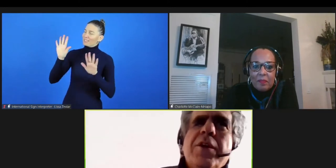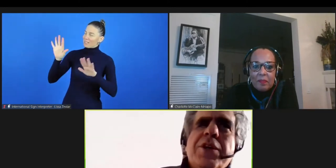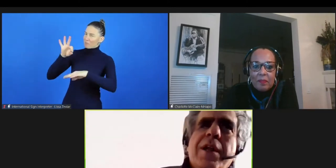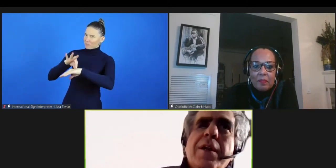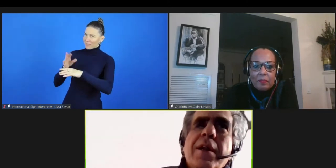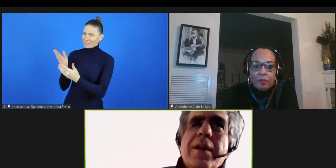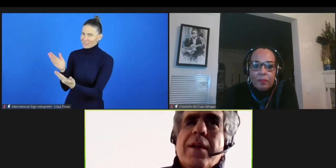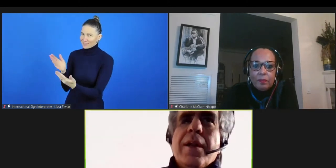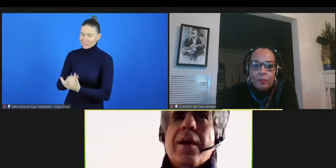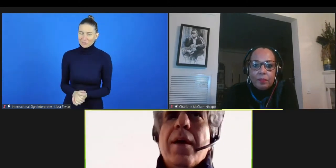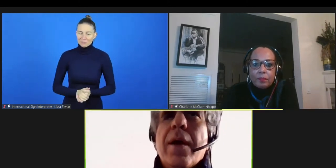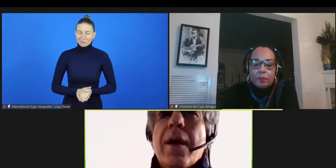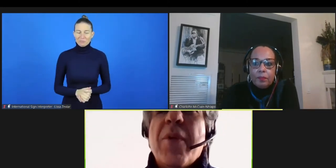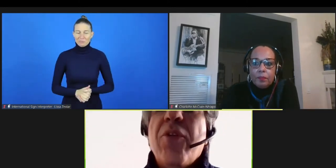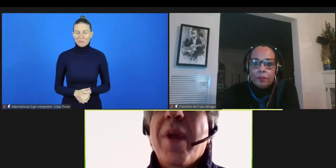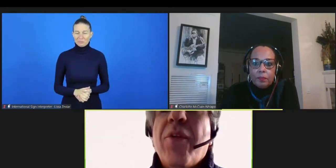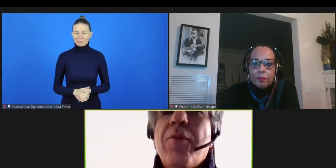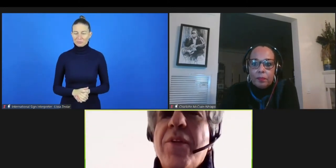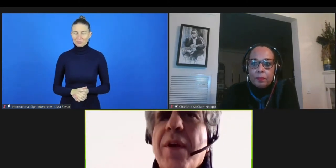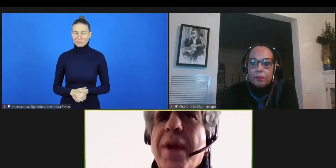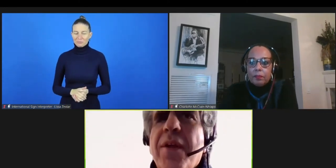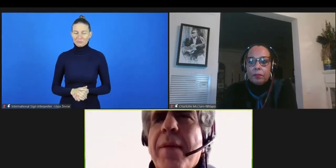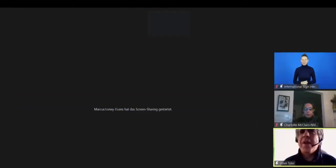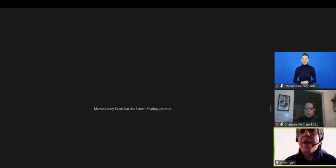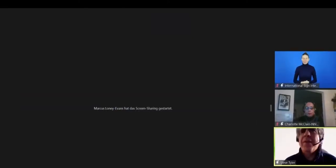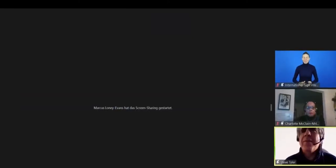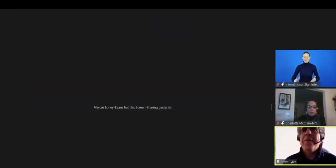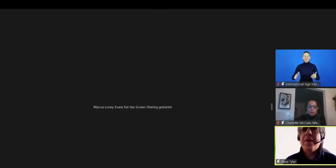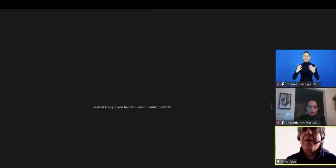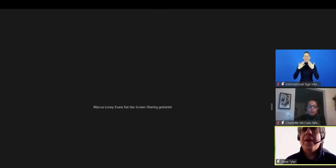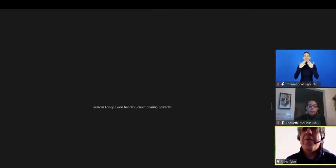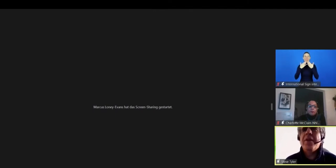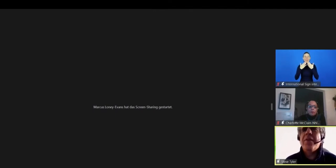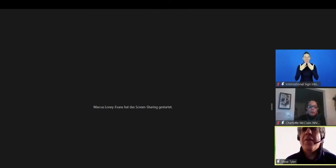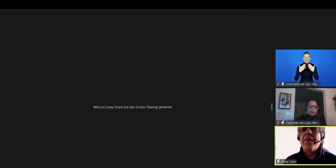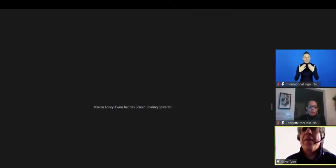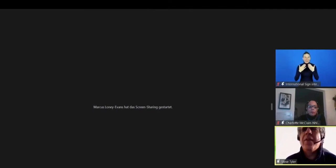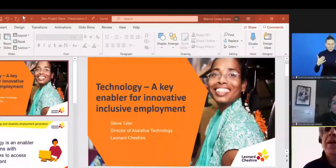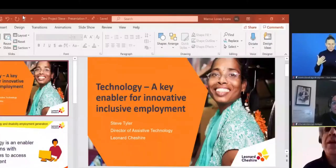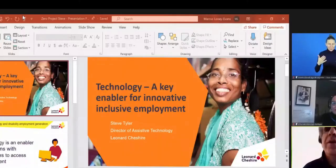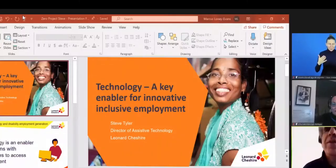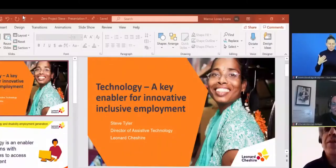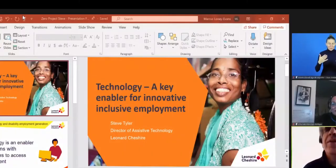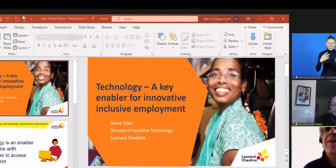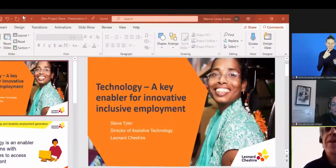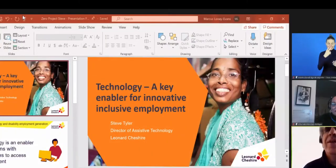Thank you, Charlotte. I'm assuming screen sharing is happening. Yes, it is. Thank you,